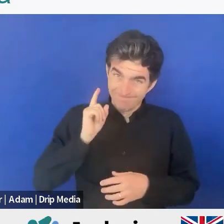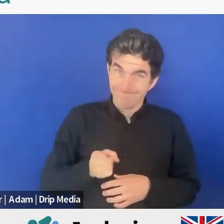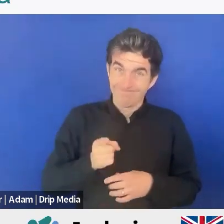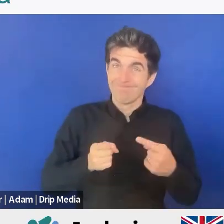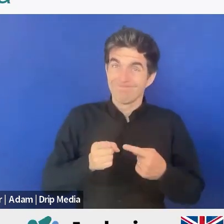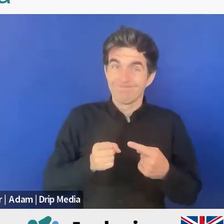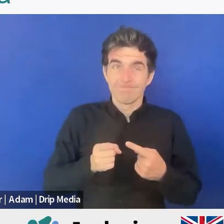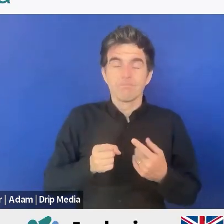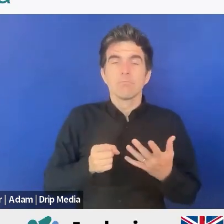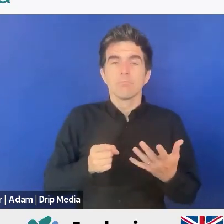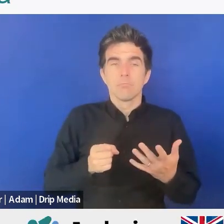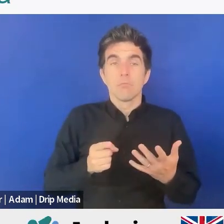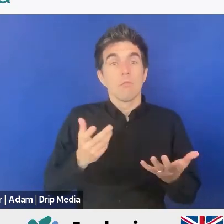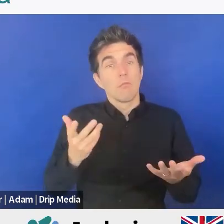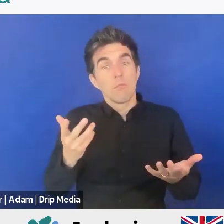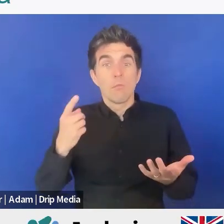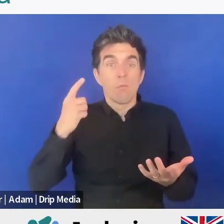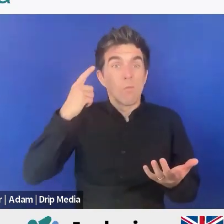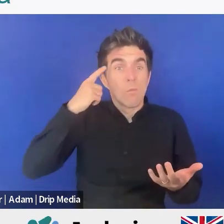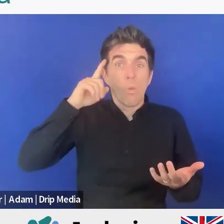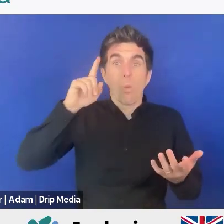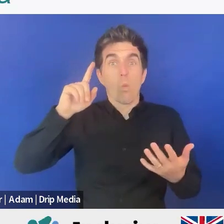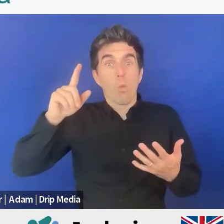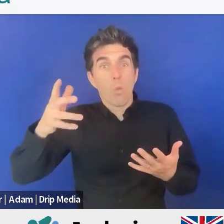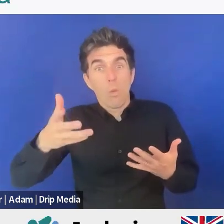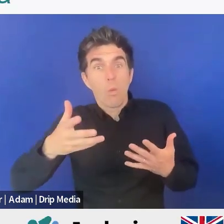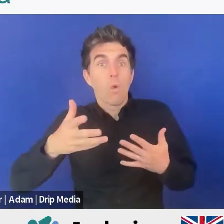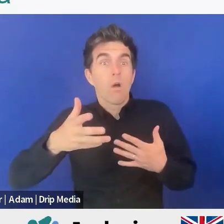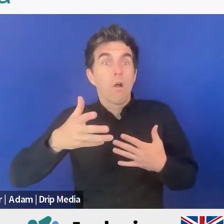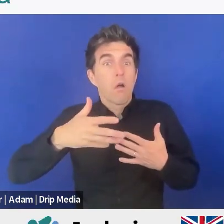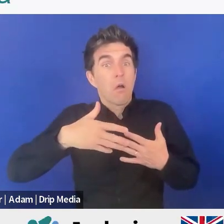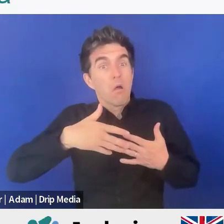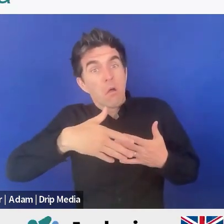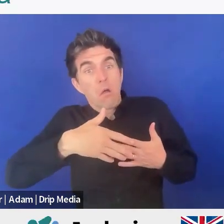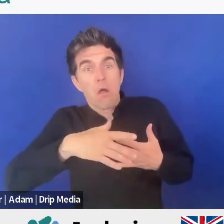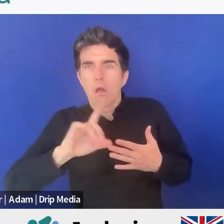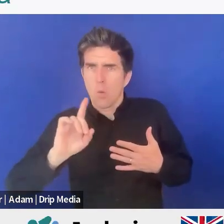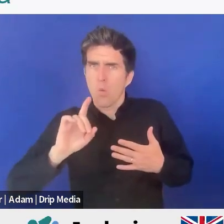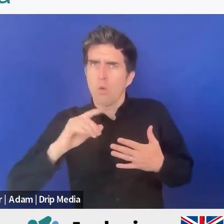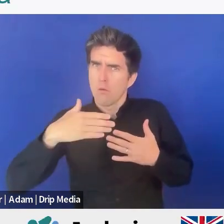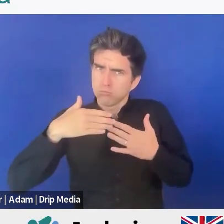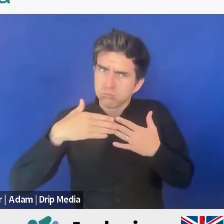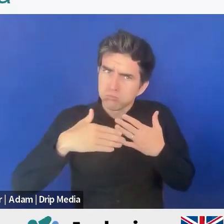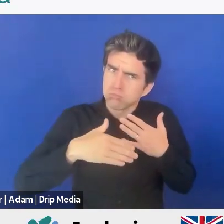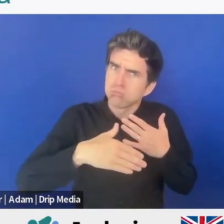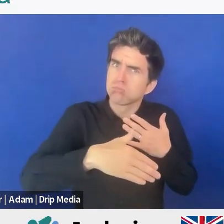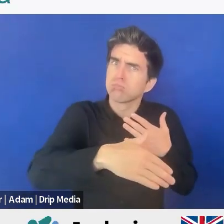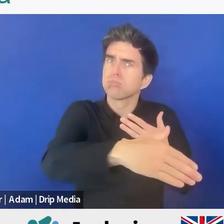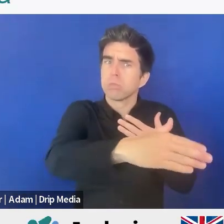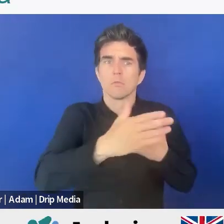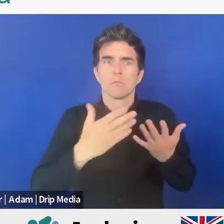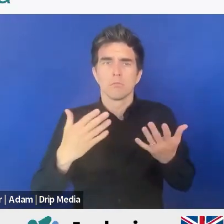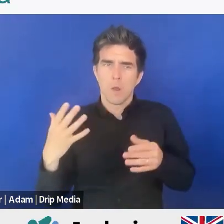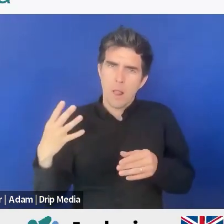gaining approval is one thing, but the earning trust and influencing mindset is where the